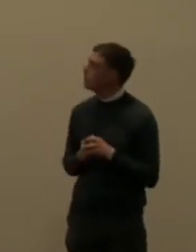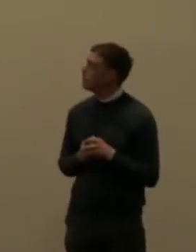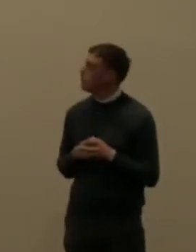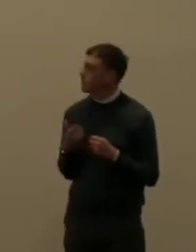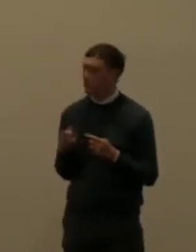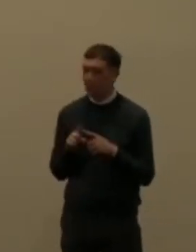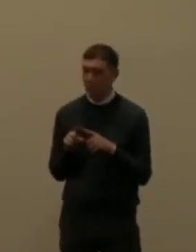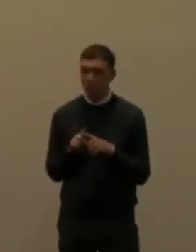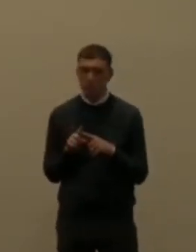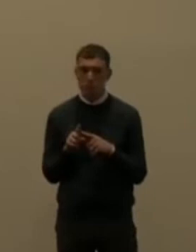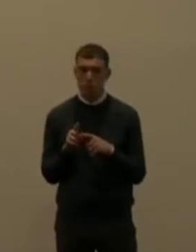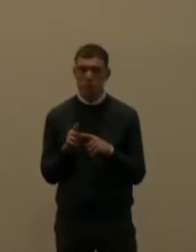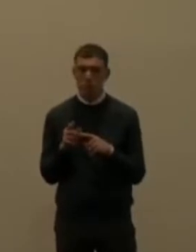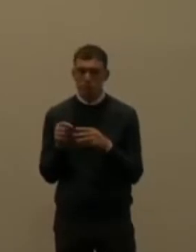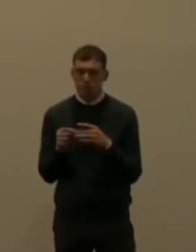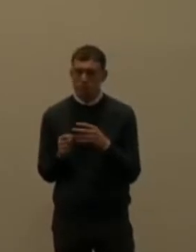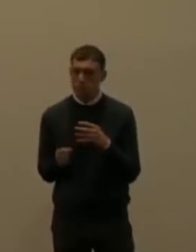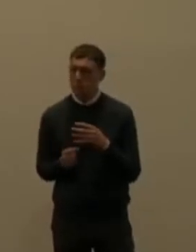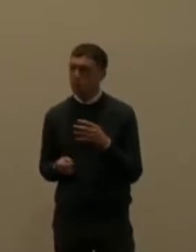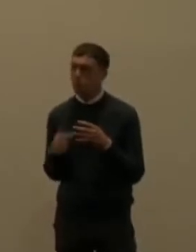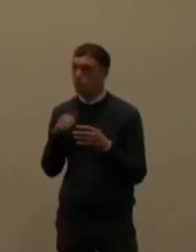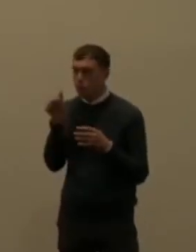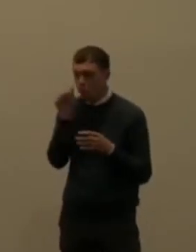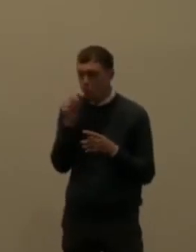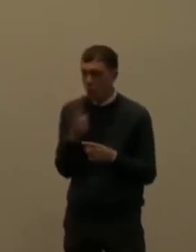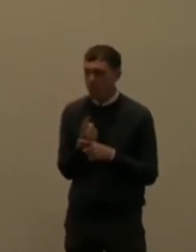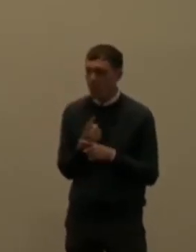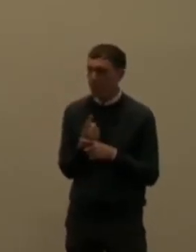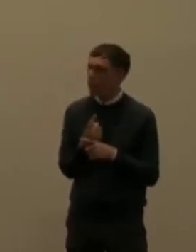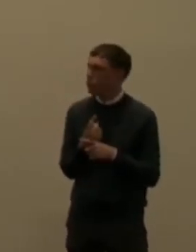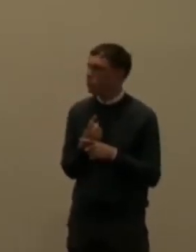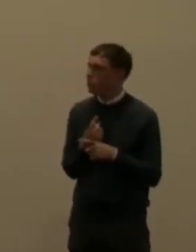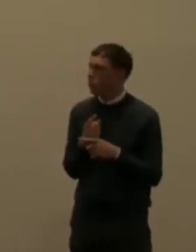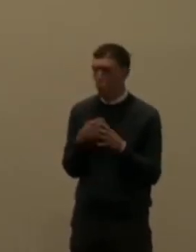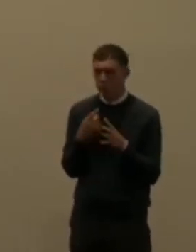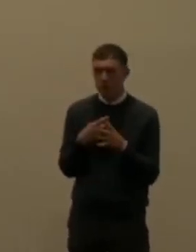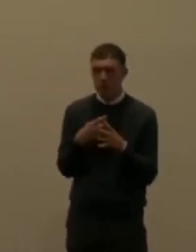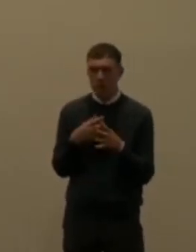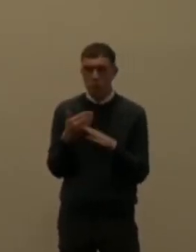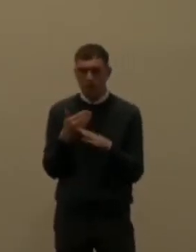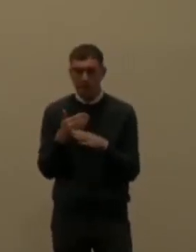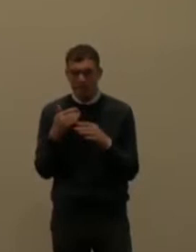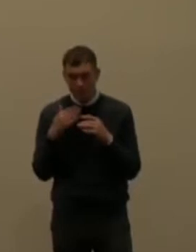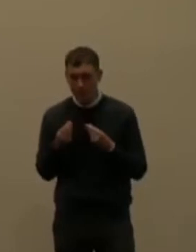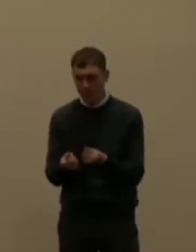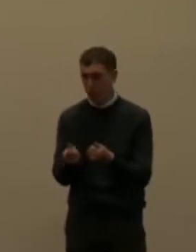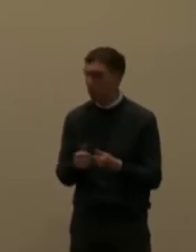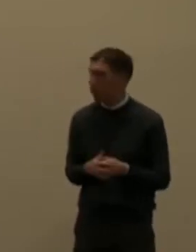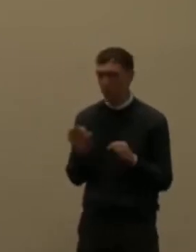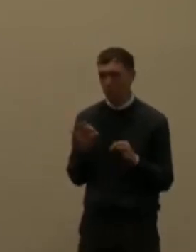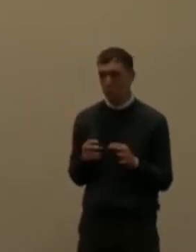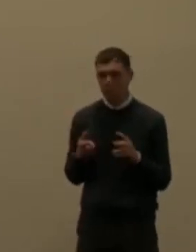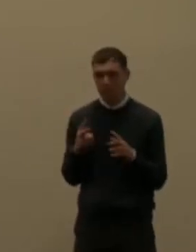Functionalities, but what about the rest of the artifact? For example, we know that the Power Automate flow, the cloud flow, there's no